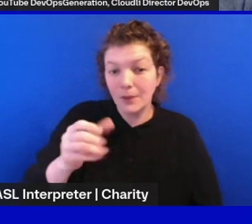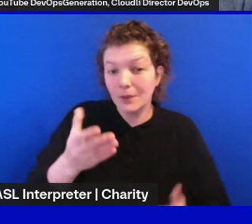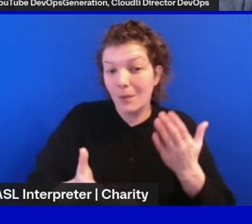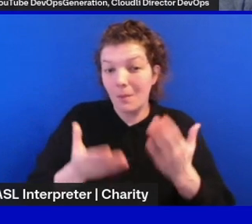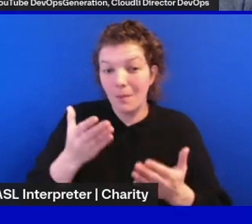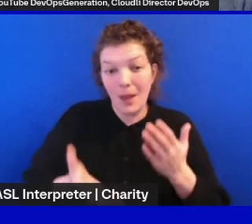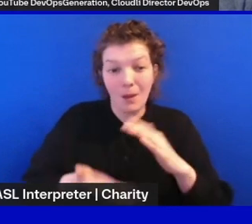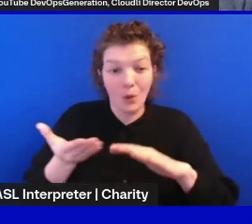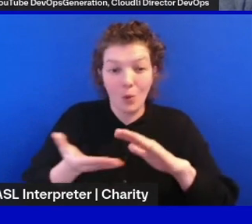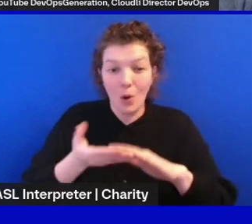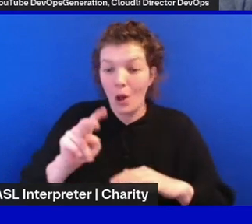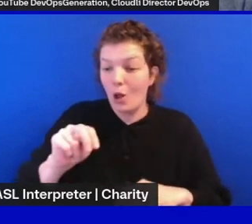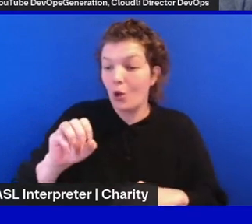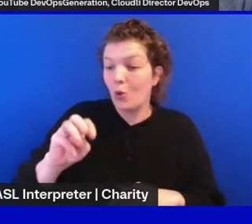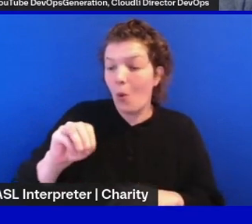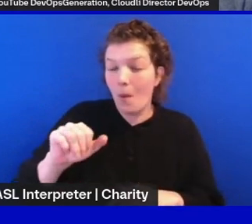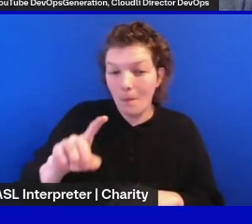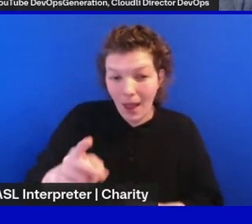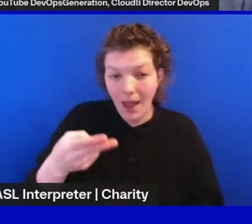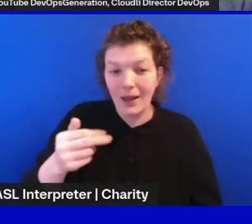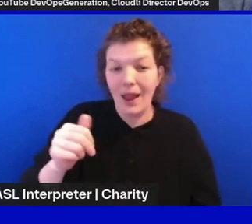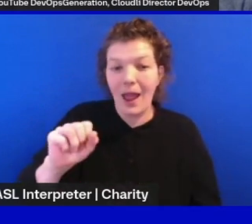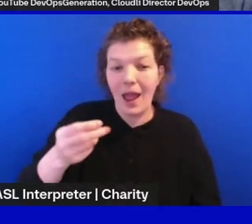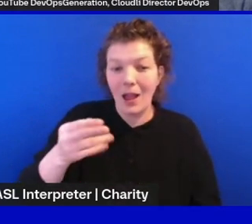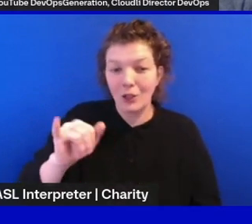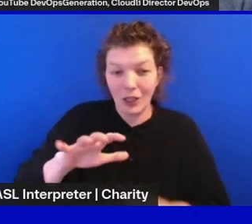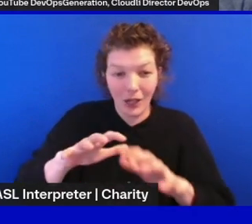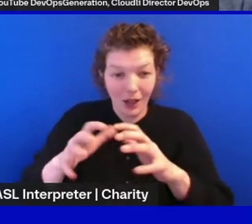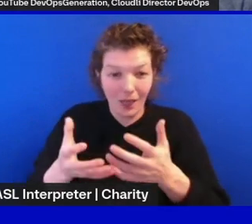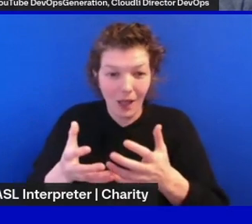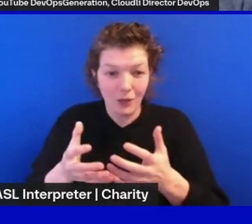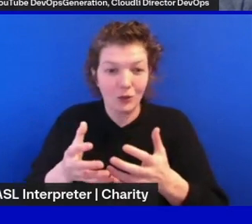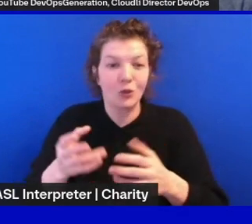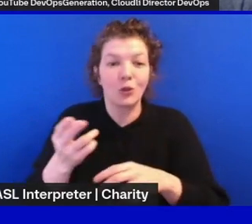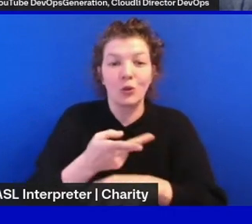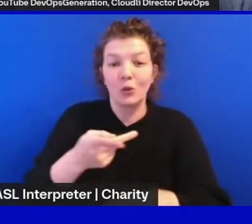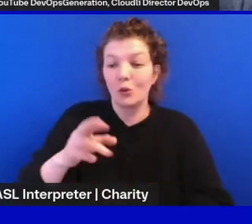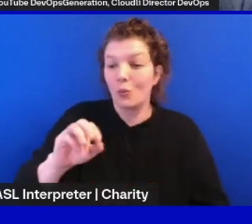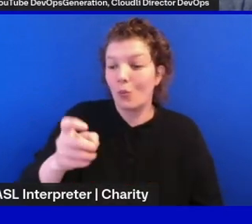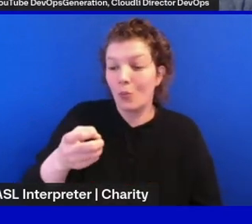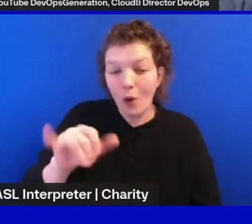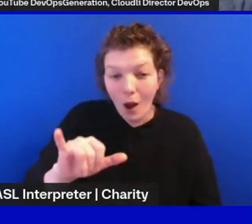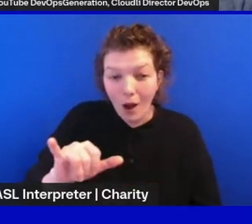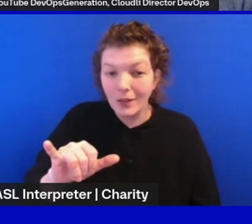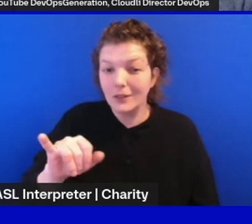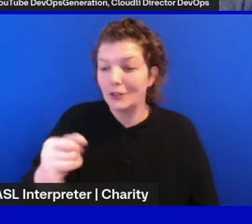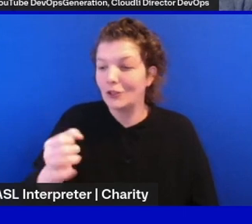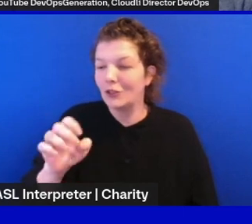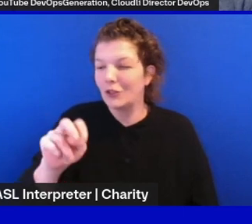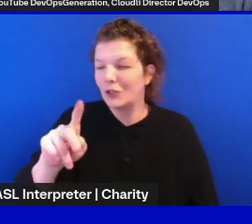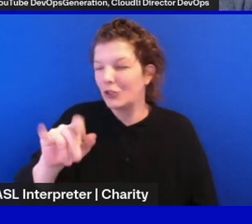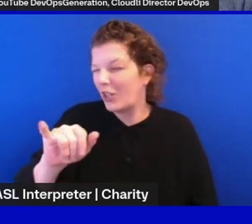cluster, in a Hashistack cluster, would be something like an Ingress proxy, like we just talked about, a Jenkins, maybe a Prometheus,